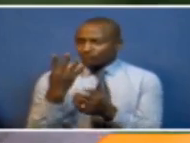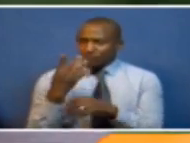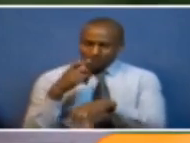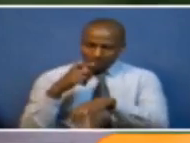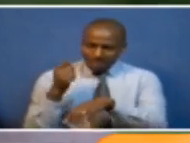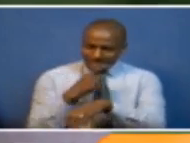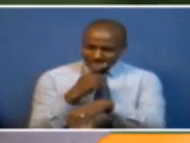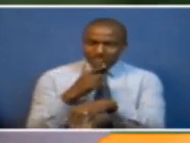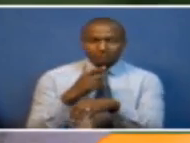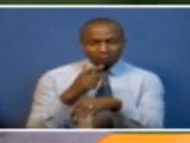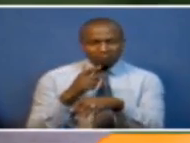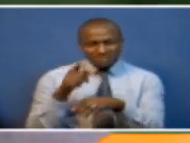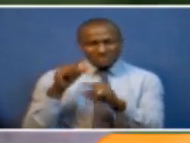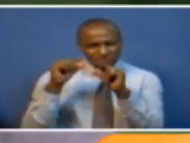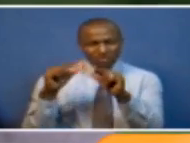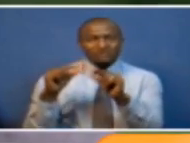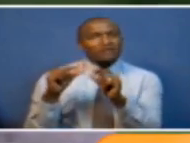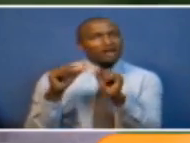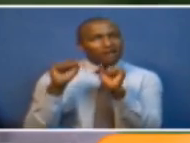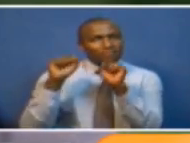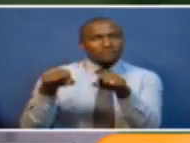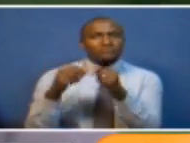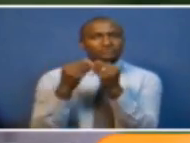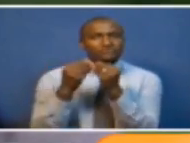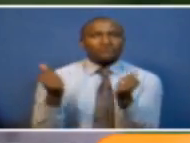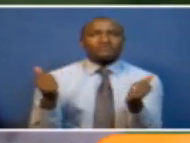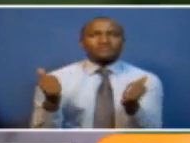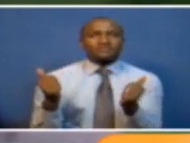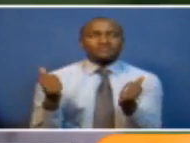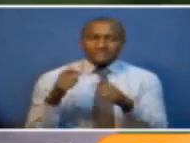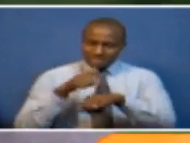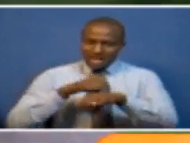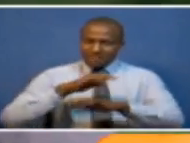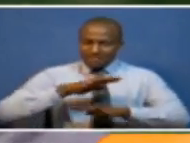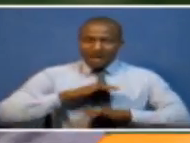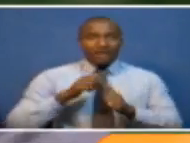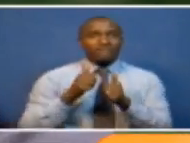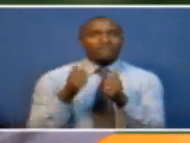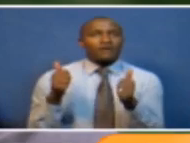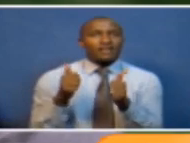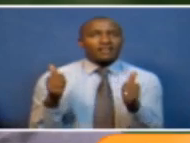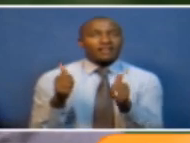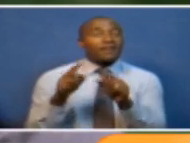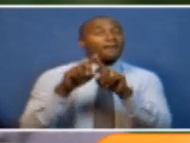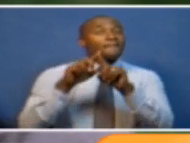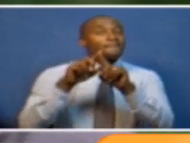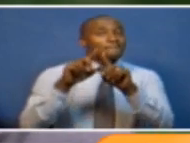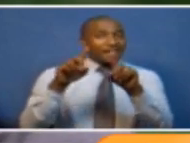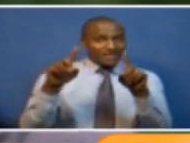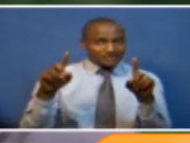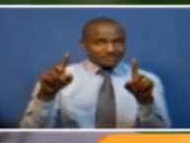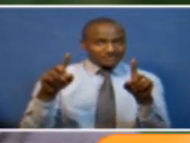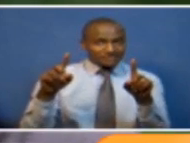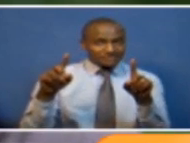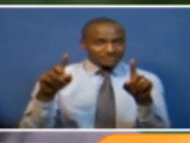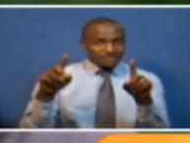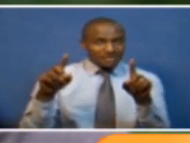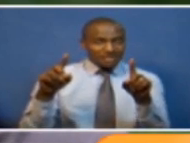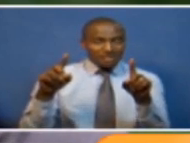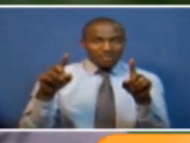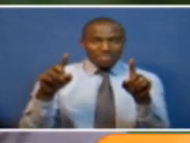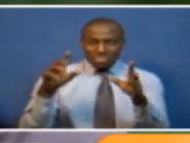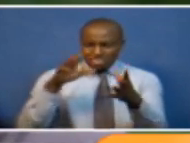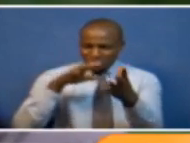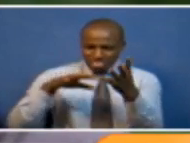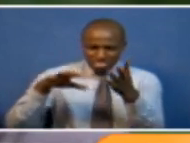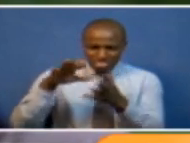a shorter project, we would, you know, would, that was enough time. But obviously complications arose, and